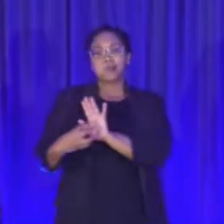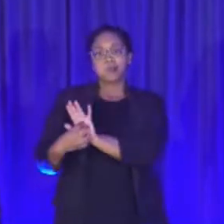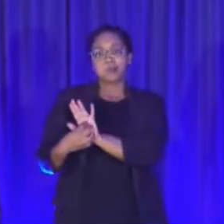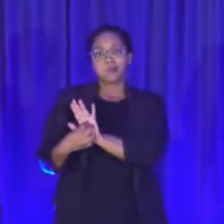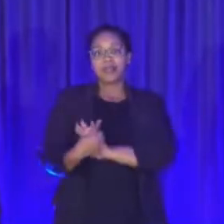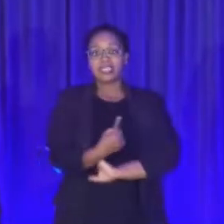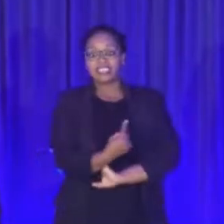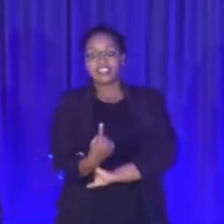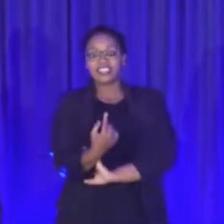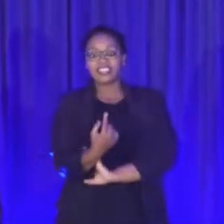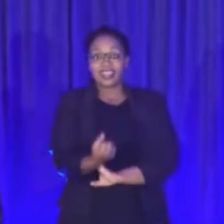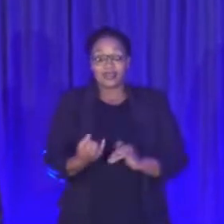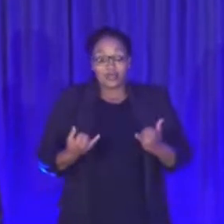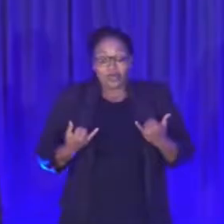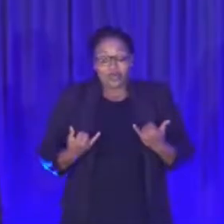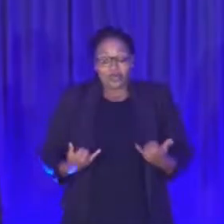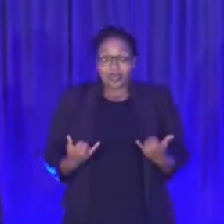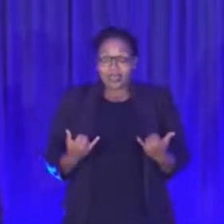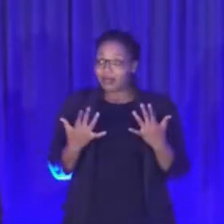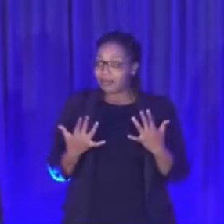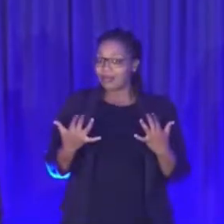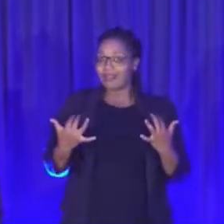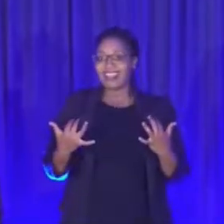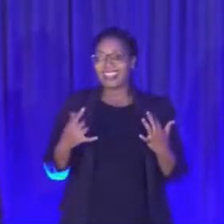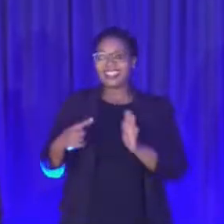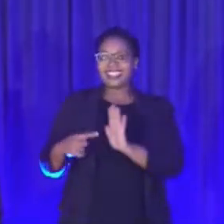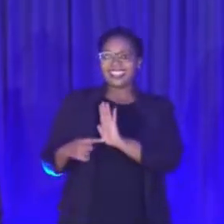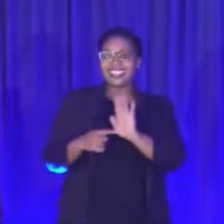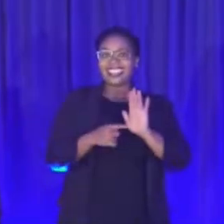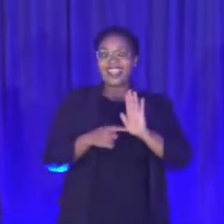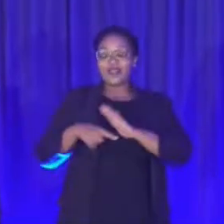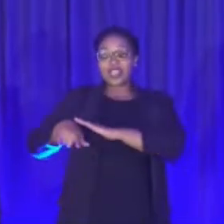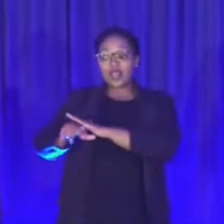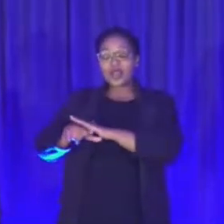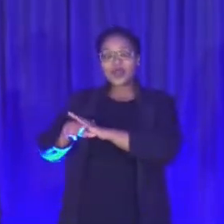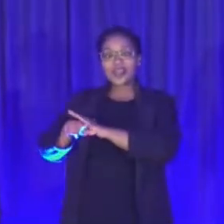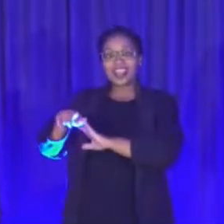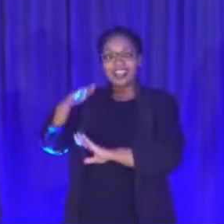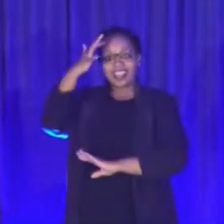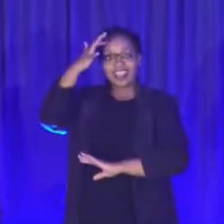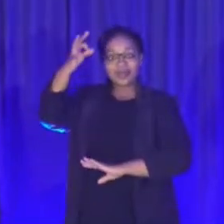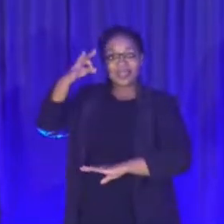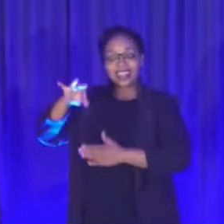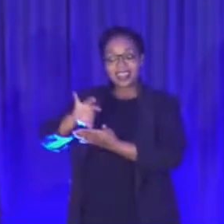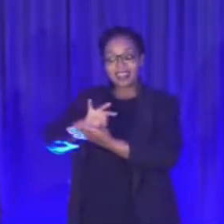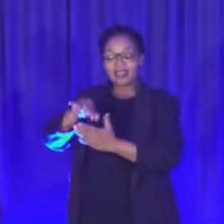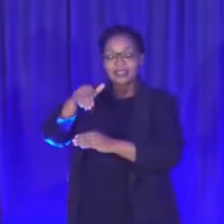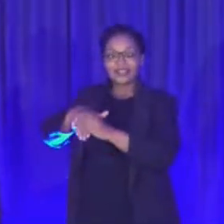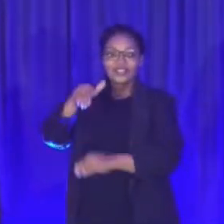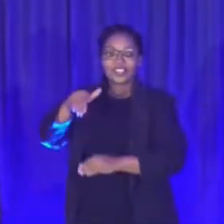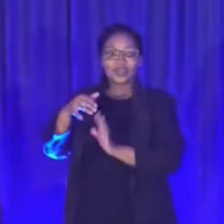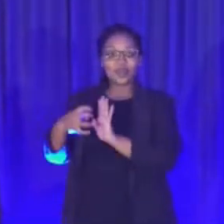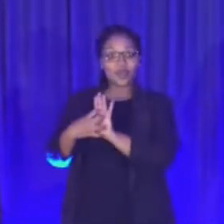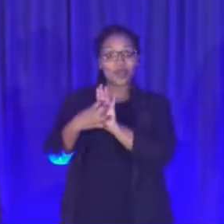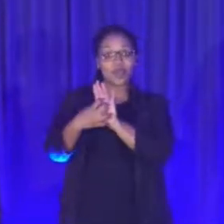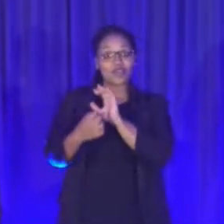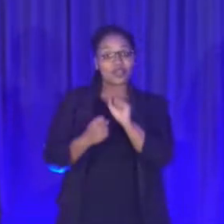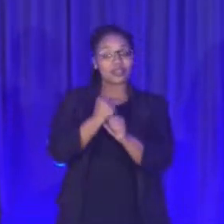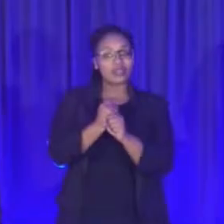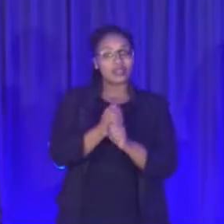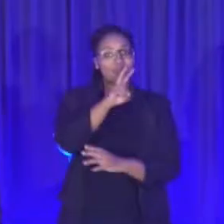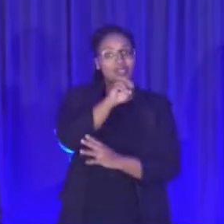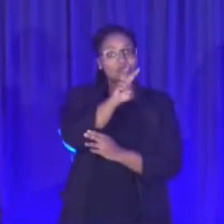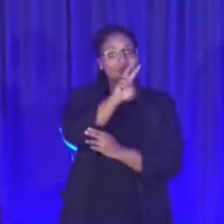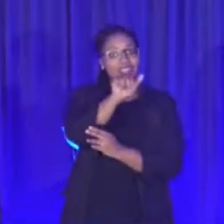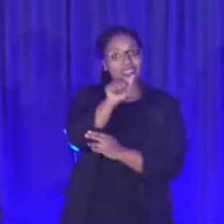here today to unveil the local government election logo for the year 2026 2027. So